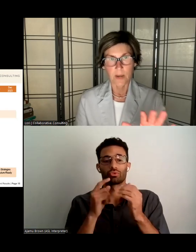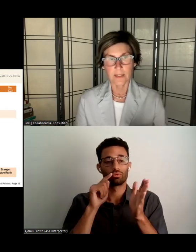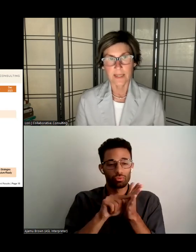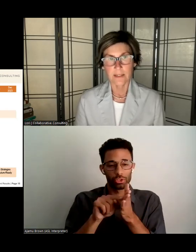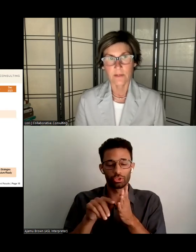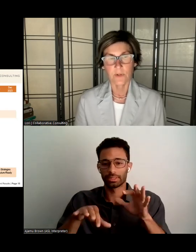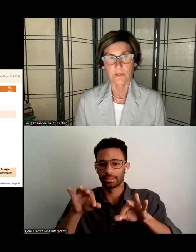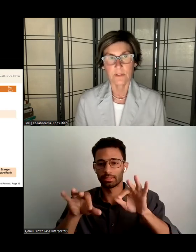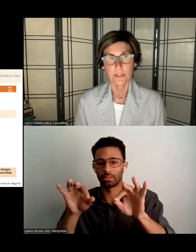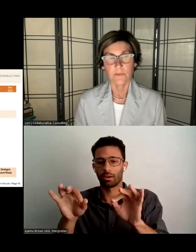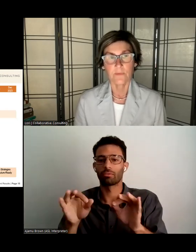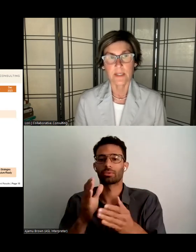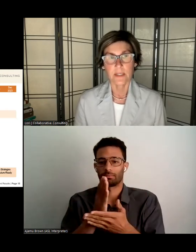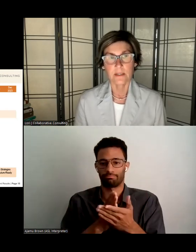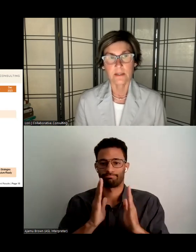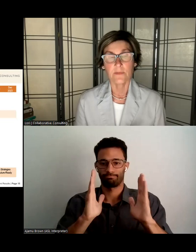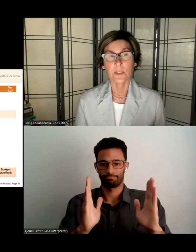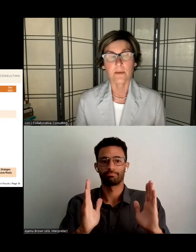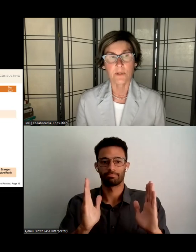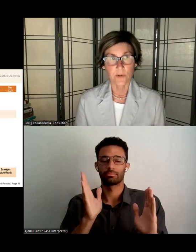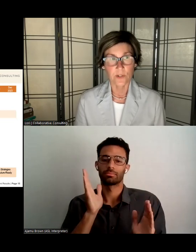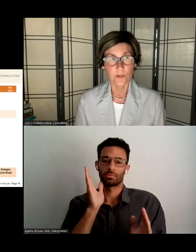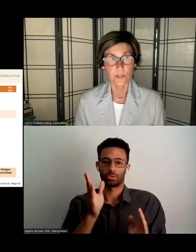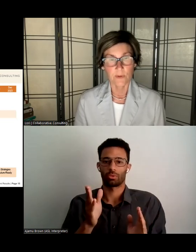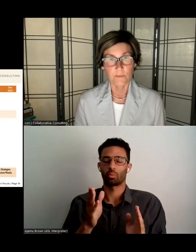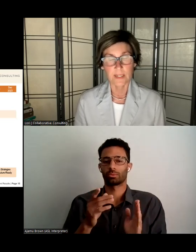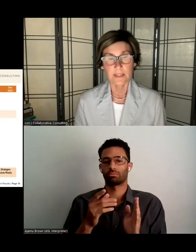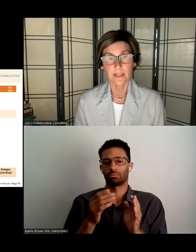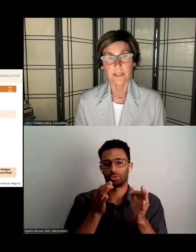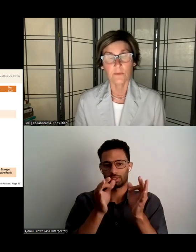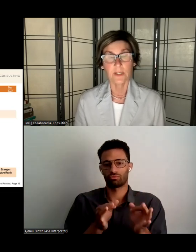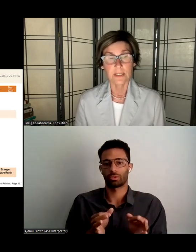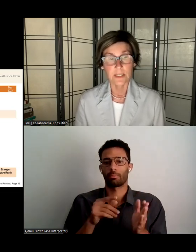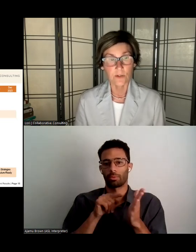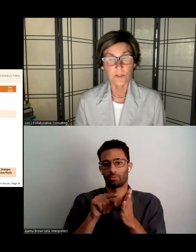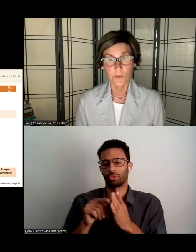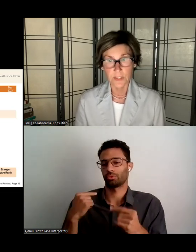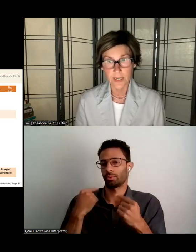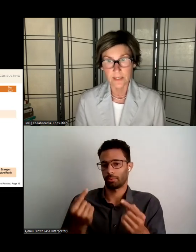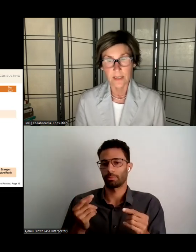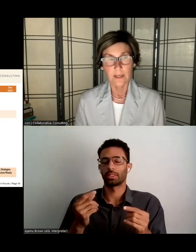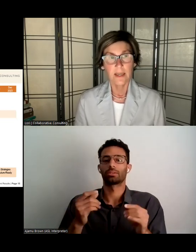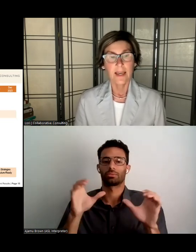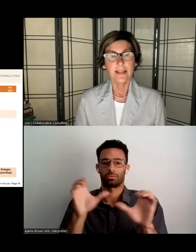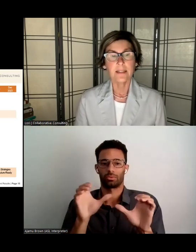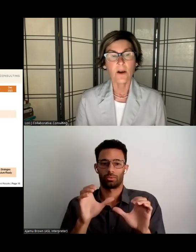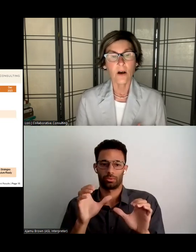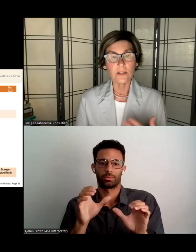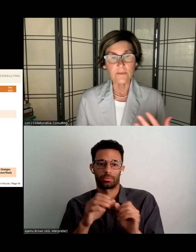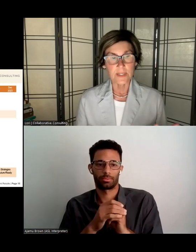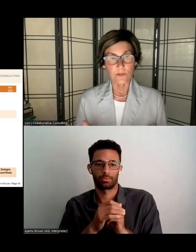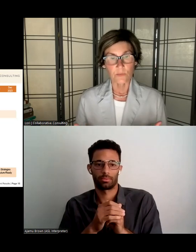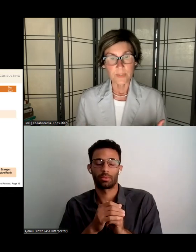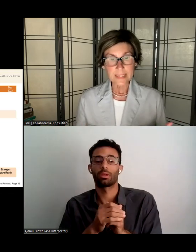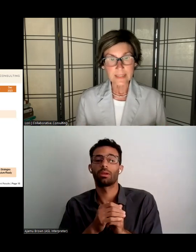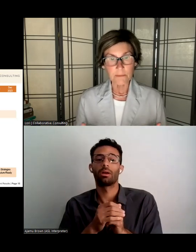to spotlight the different phases, the different types of research that we've been conducting and will continue to conduct. And then all